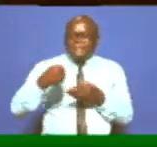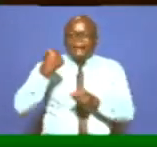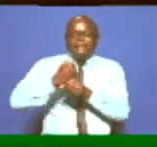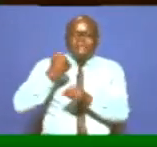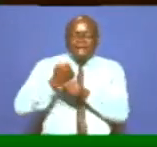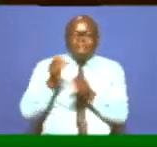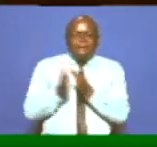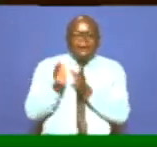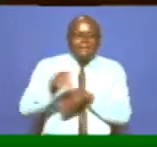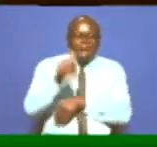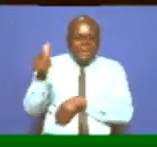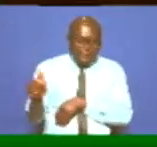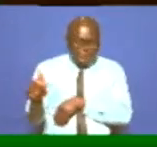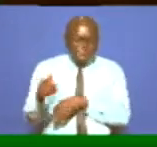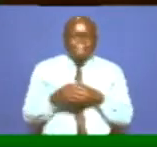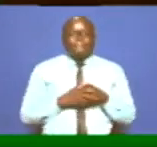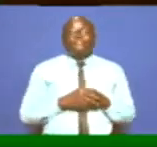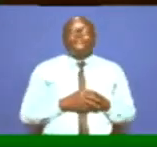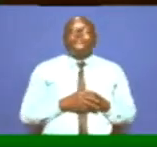others.